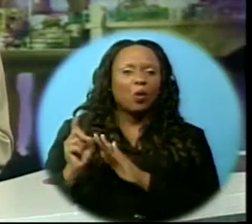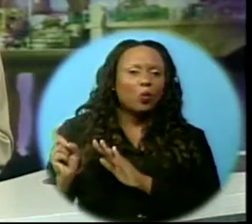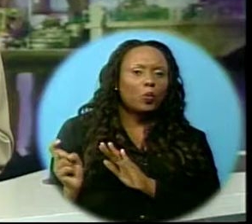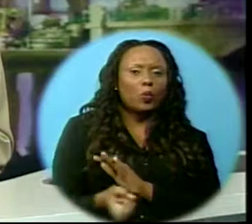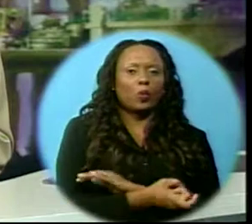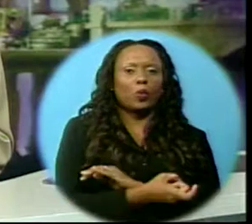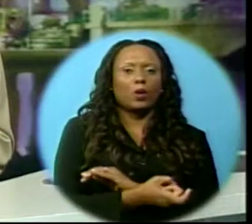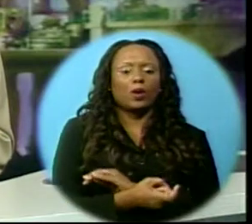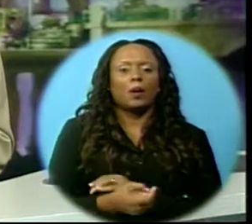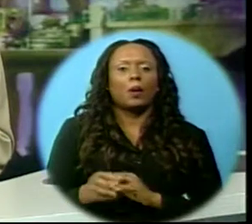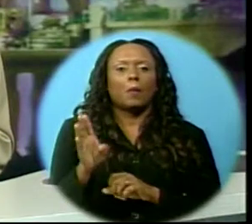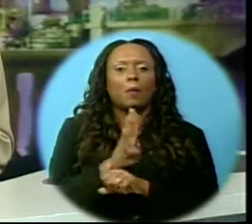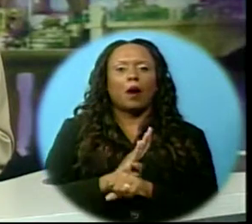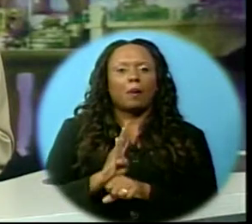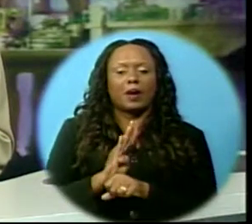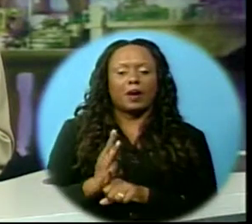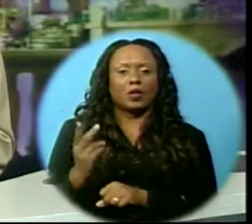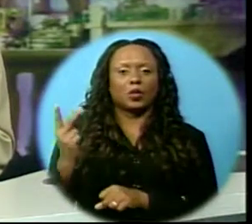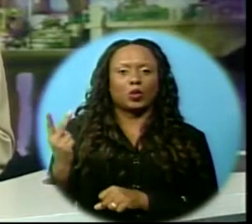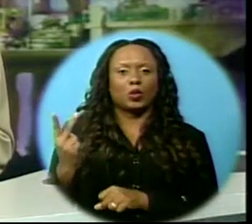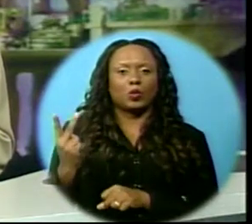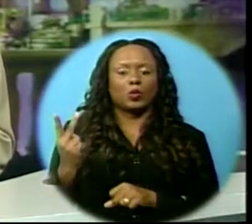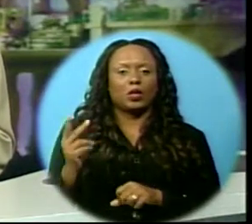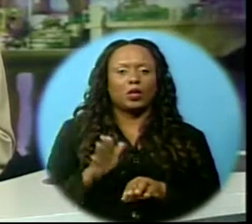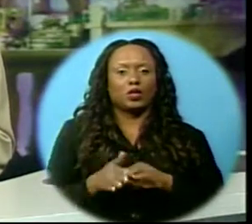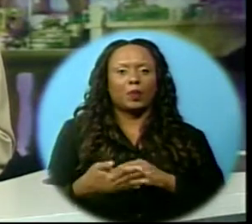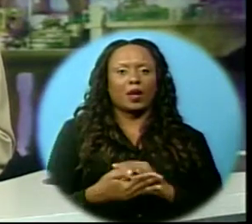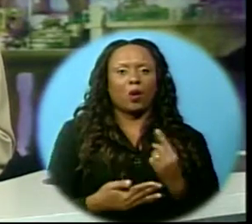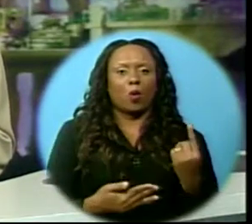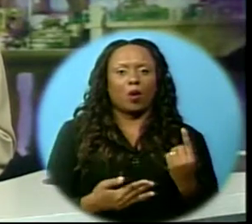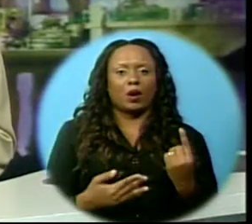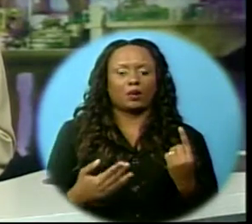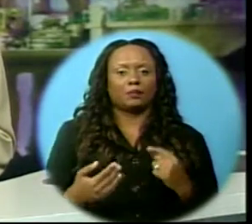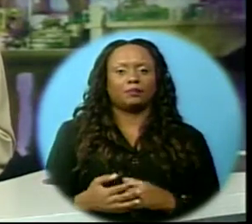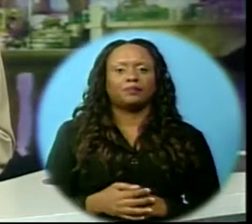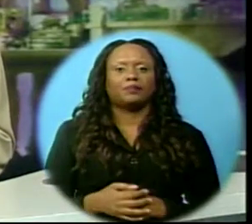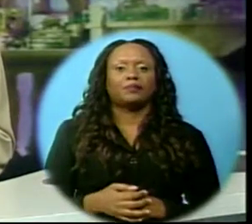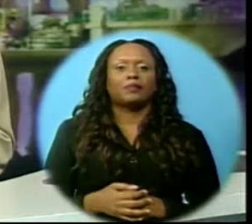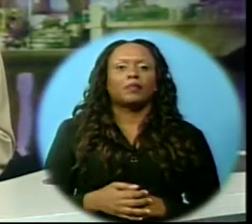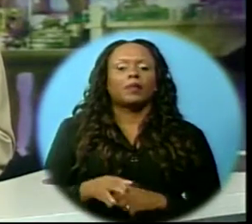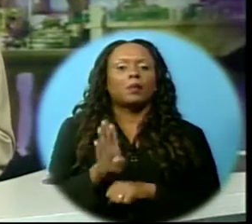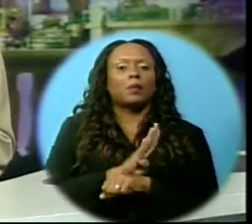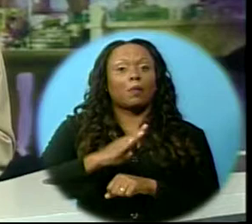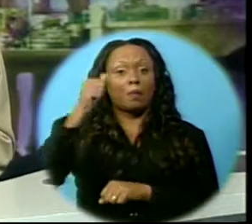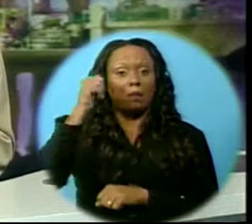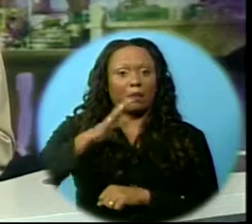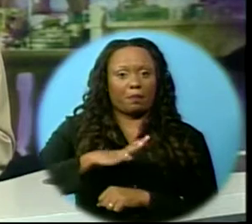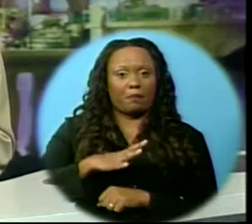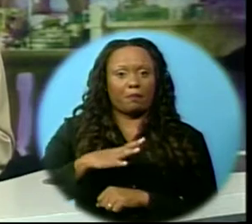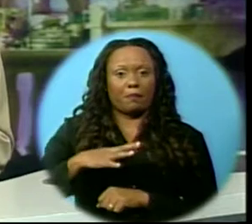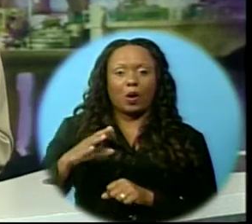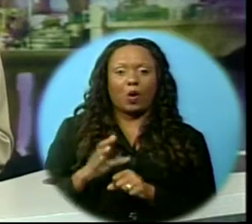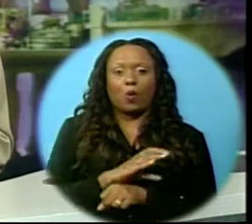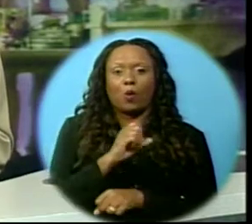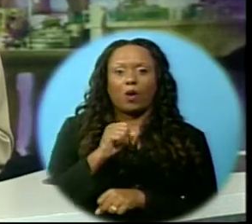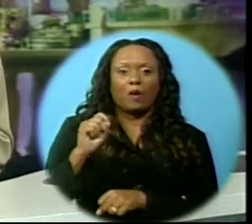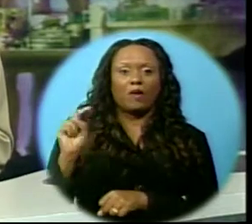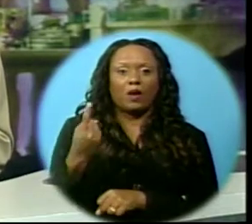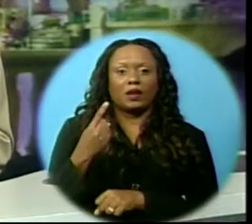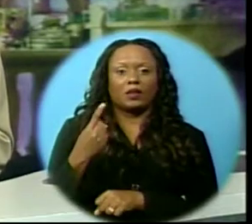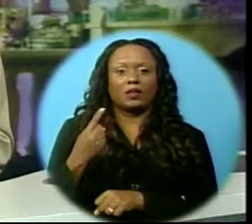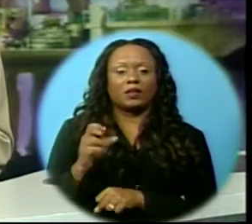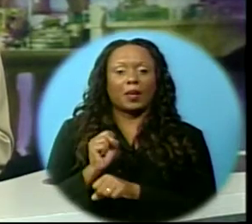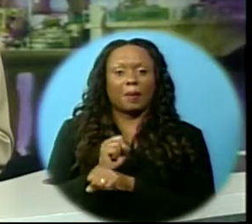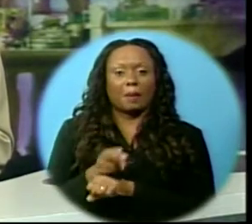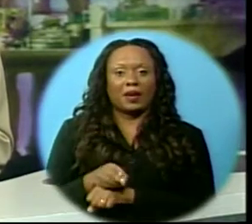for Jamaica. The Bajans were third in their pool on 6 points. Now, the Barbados men, meanwhile, secured their first win following